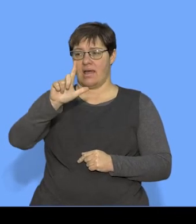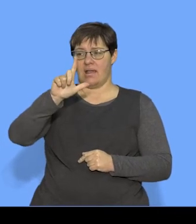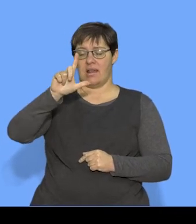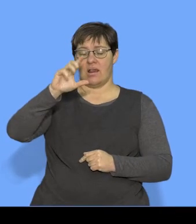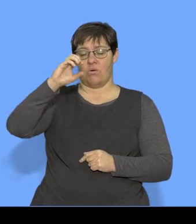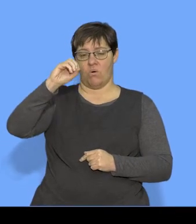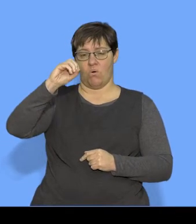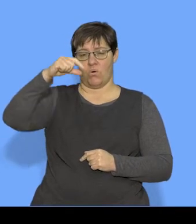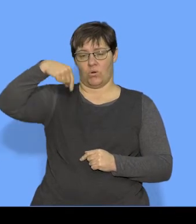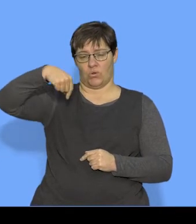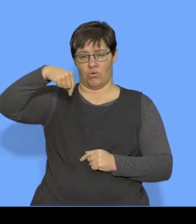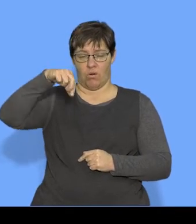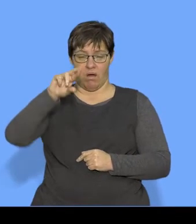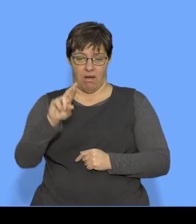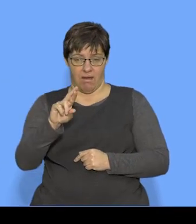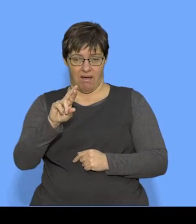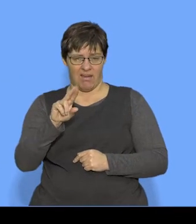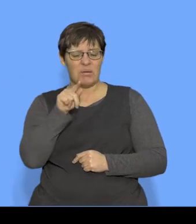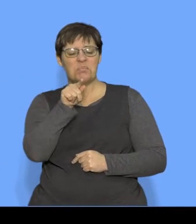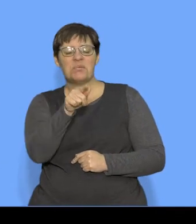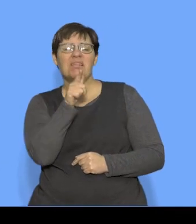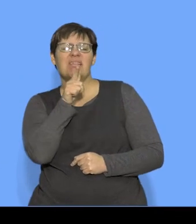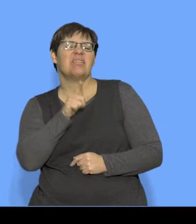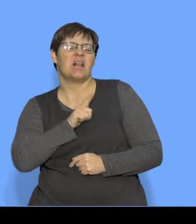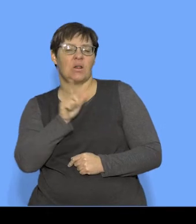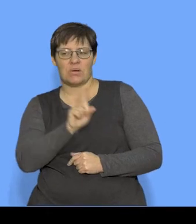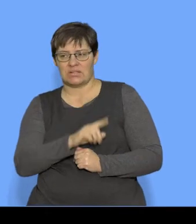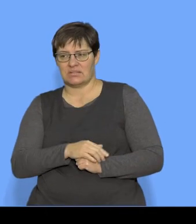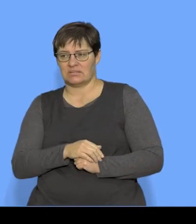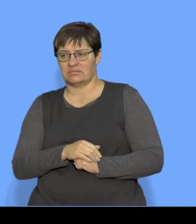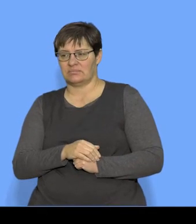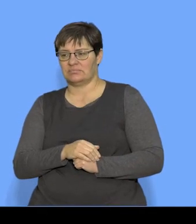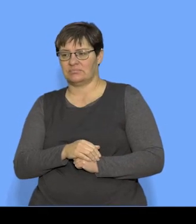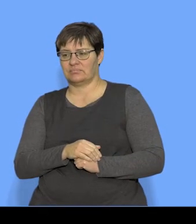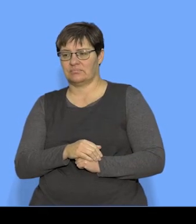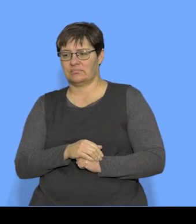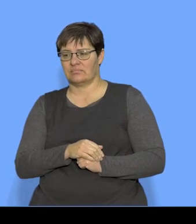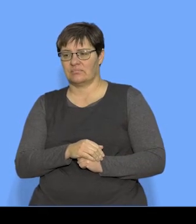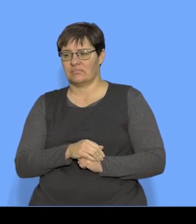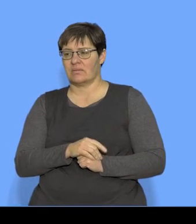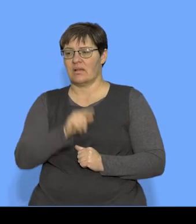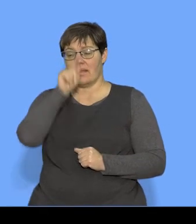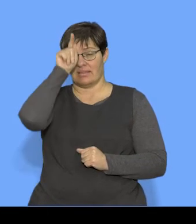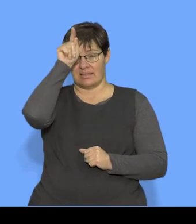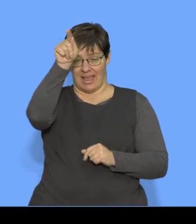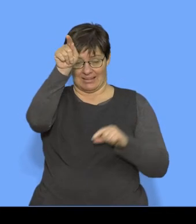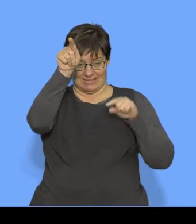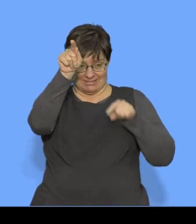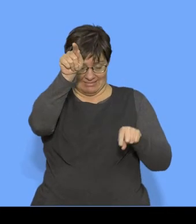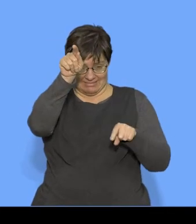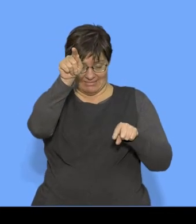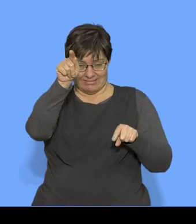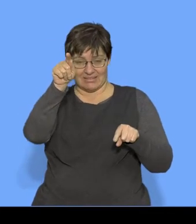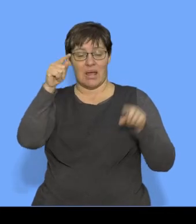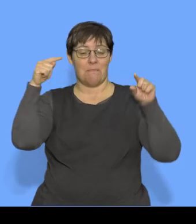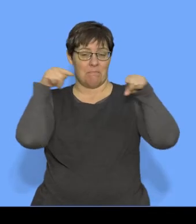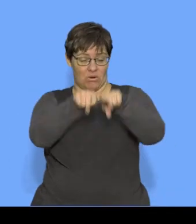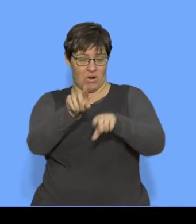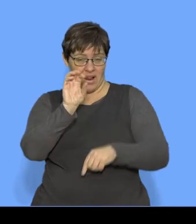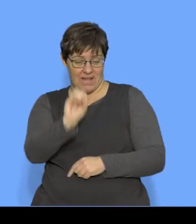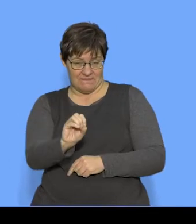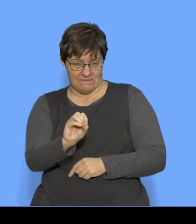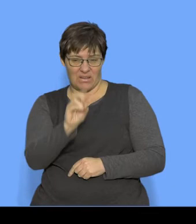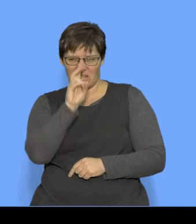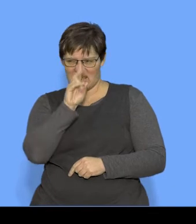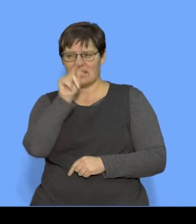LOQR. What that simply tells me, it tells me that this line is parallel to that line there, right? As you can see